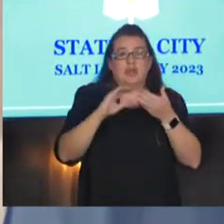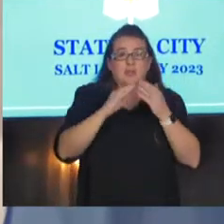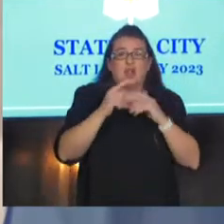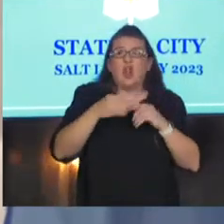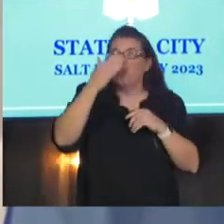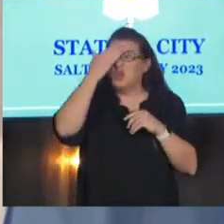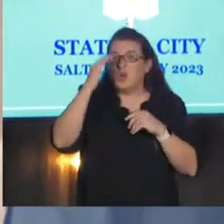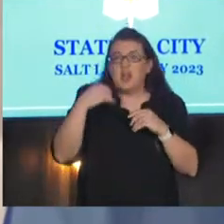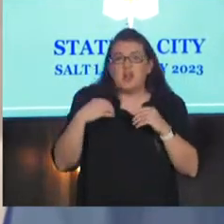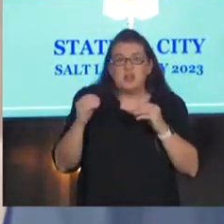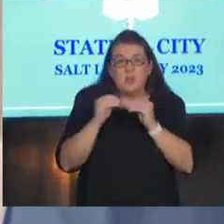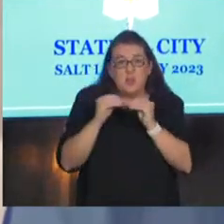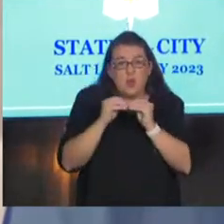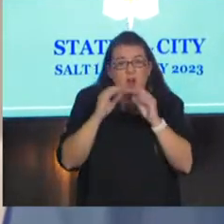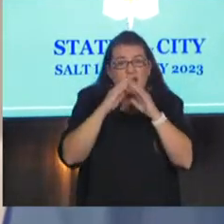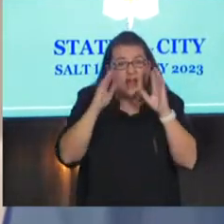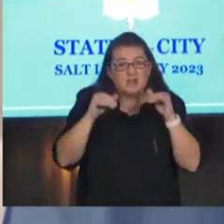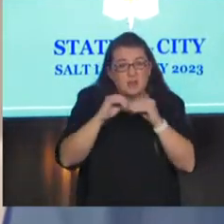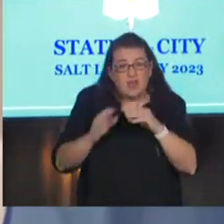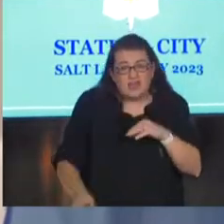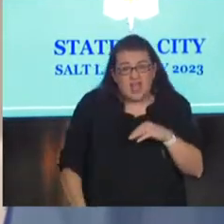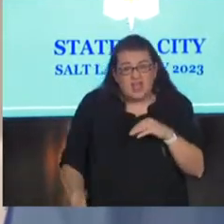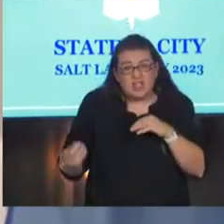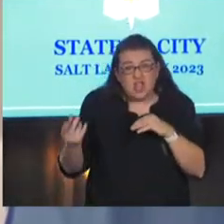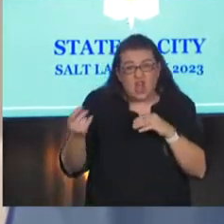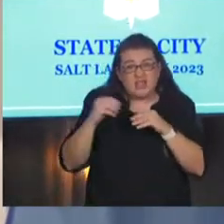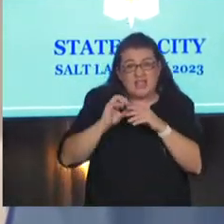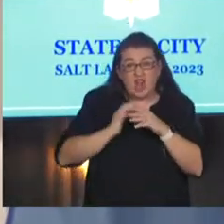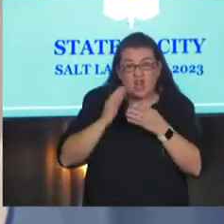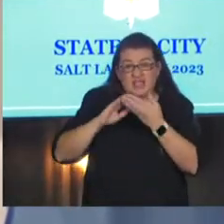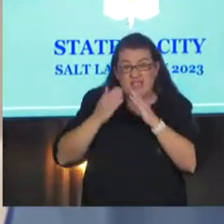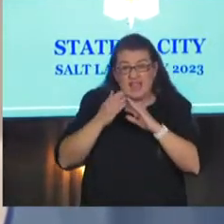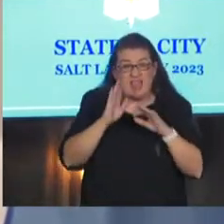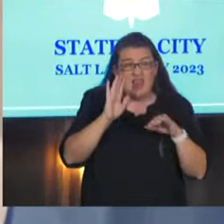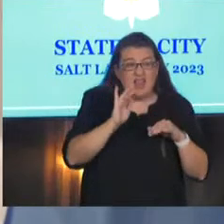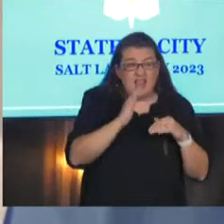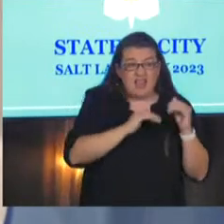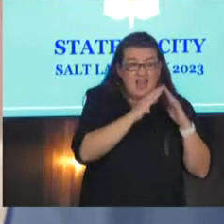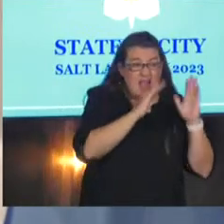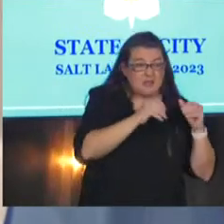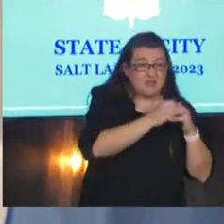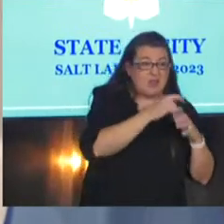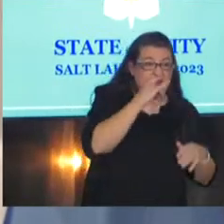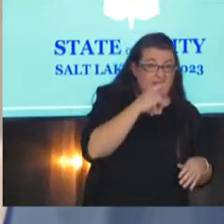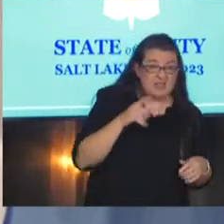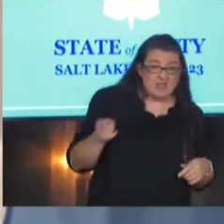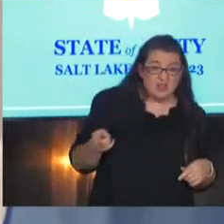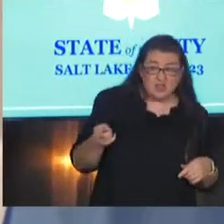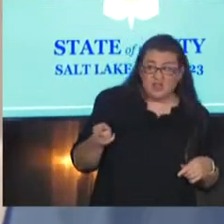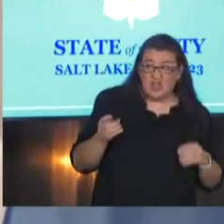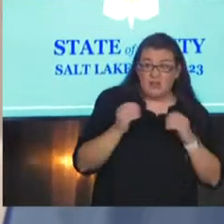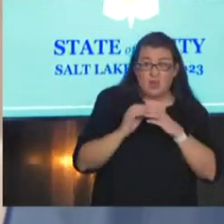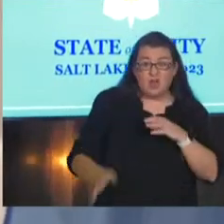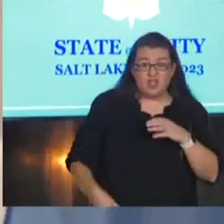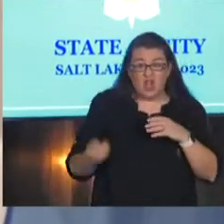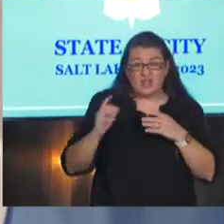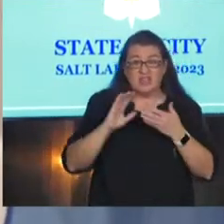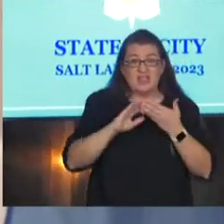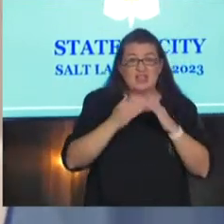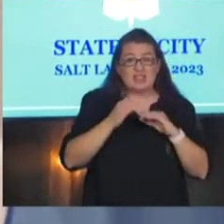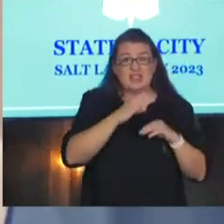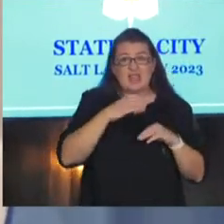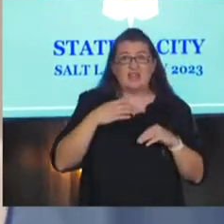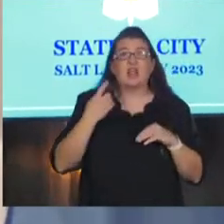in this city, more households with dogs than there are households with kids. Those dogs gotta go somewhere. In City Council, we need more